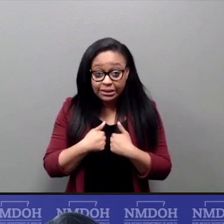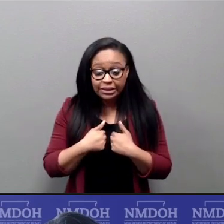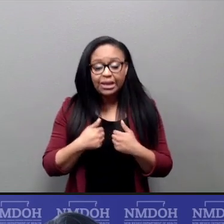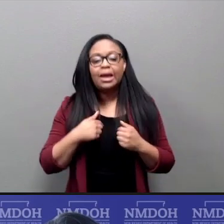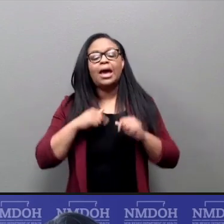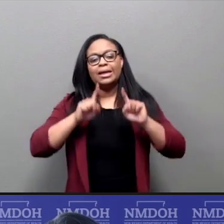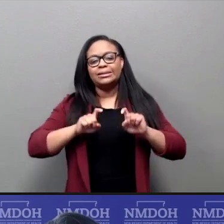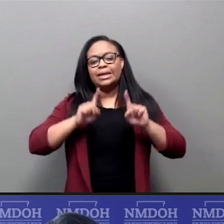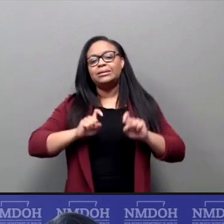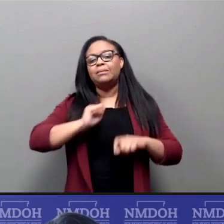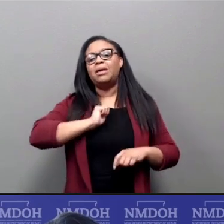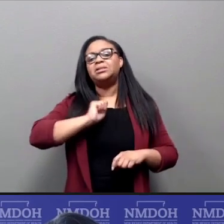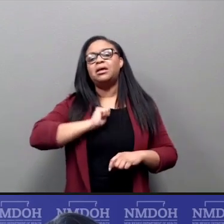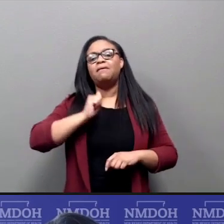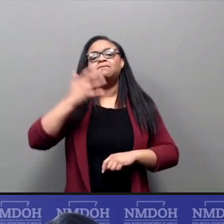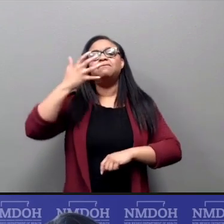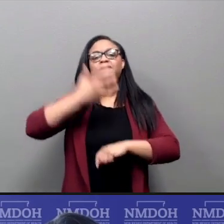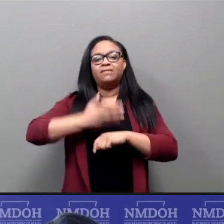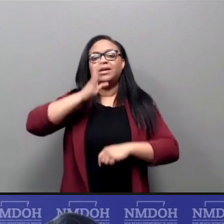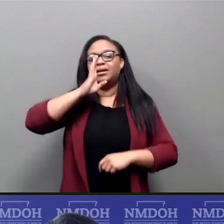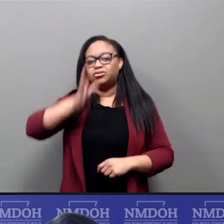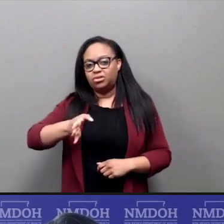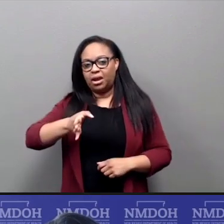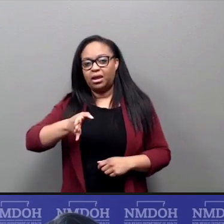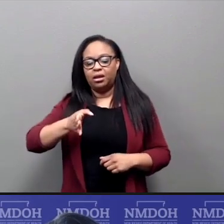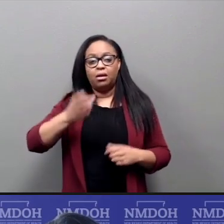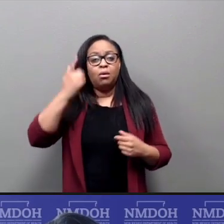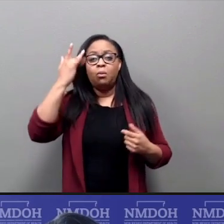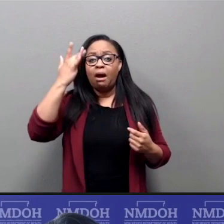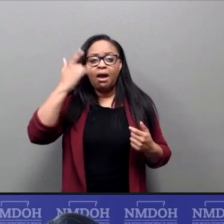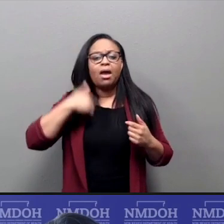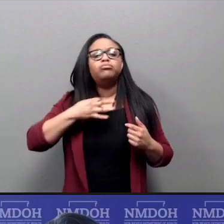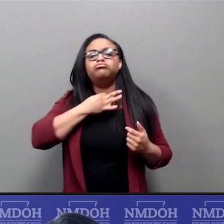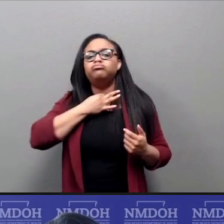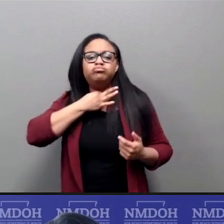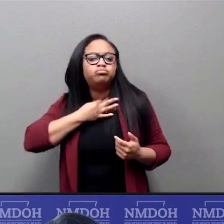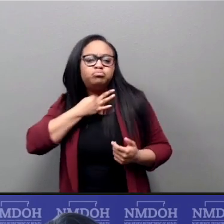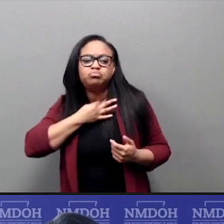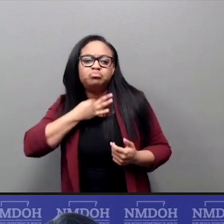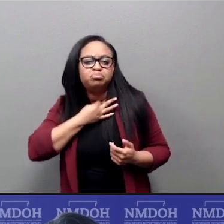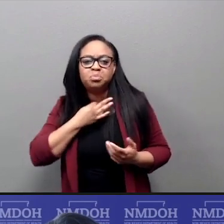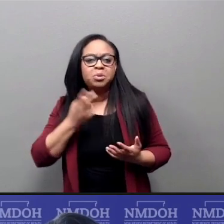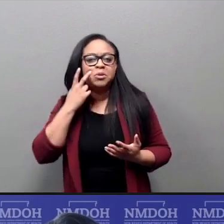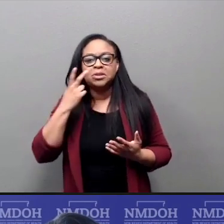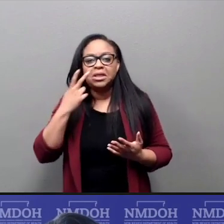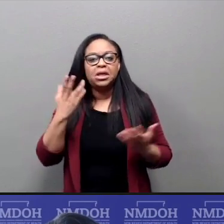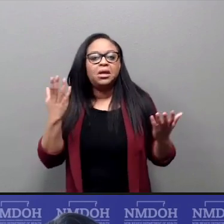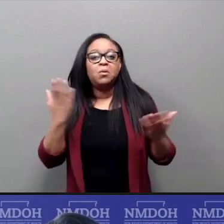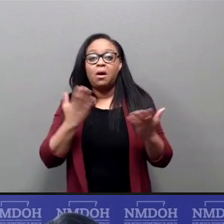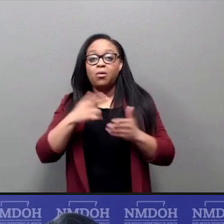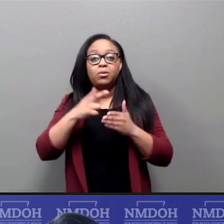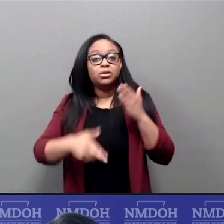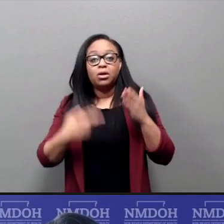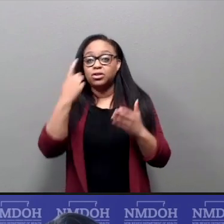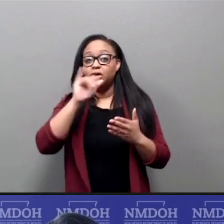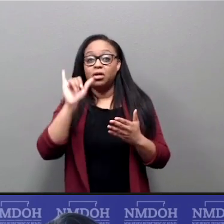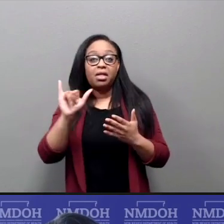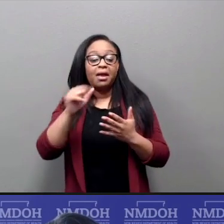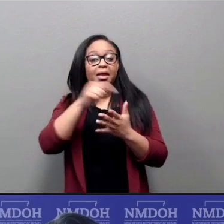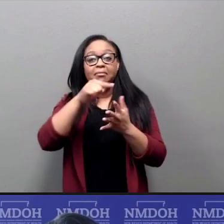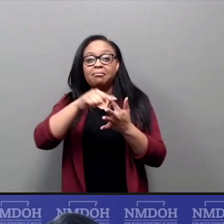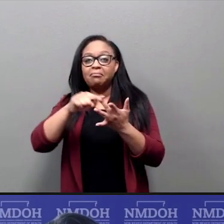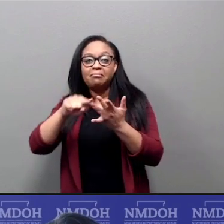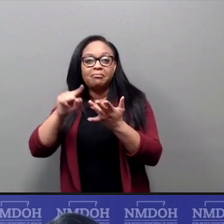well, it might be a little more accurate on day 3 and then 4 and then 5. I know I was obsessing. You can probably imagine why, given my